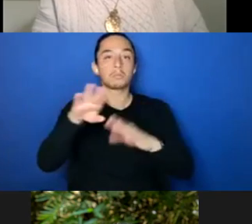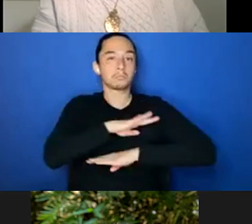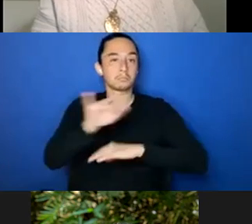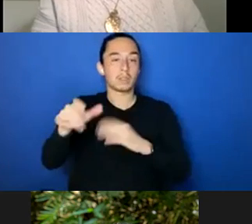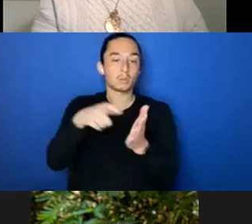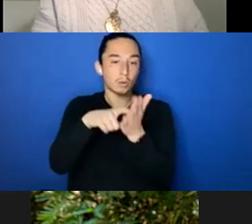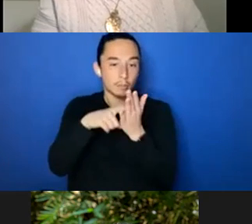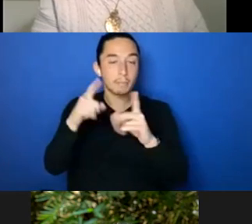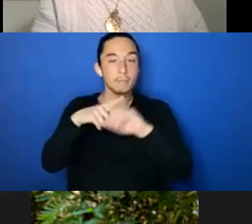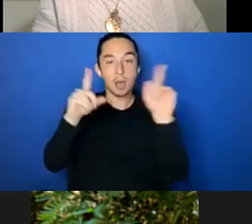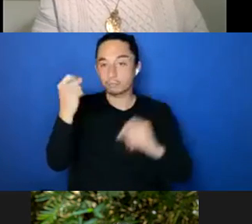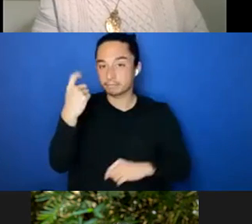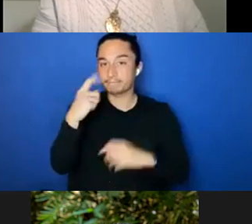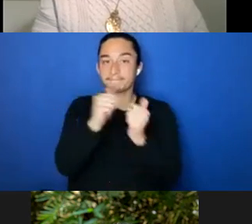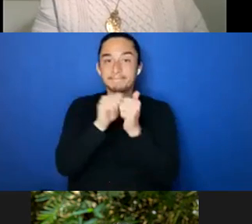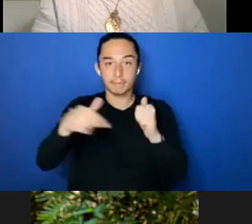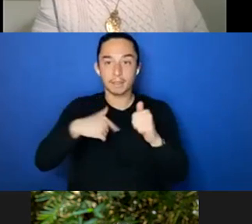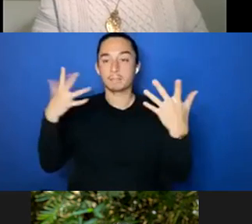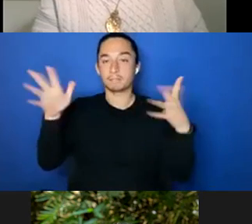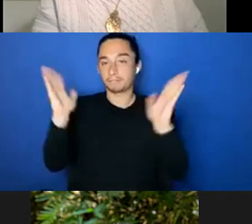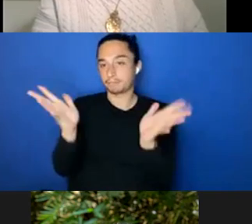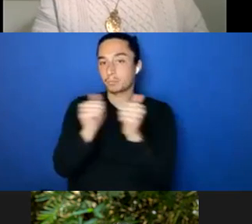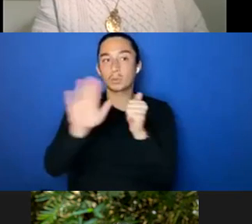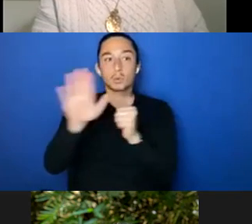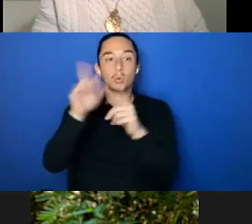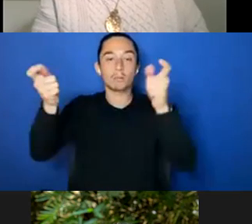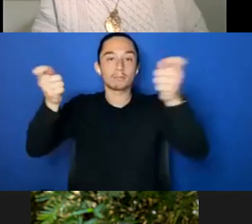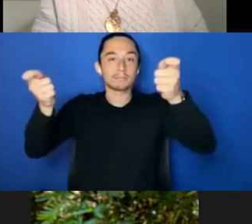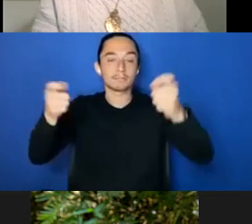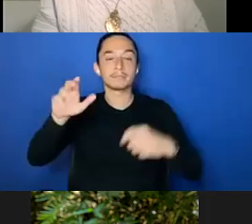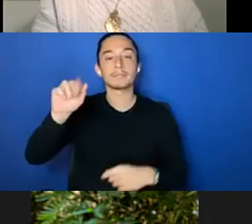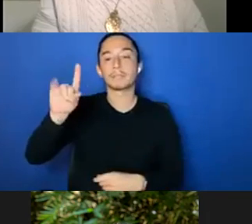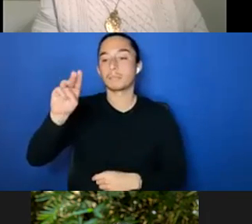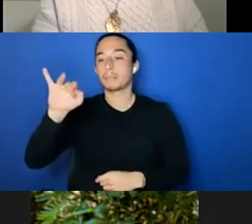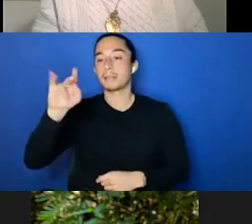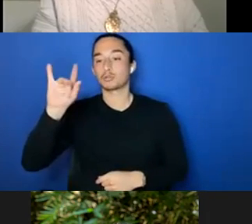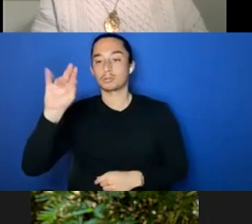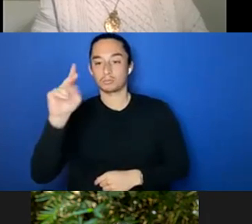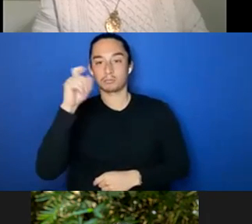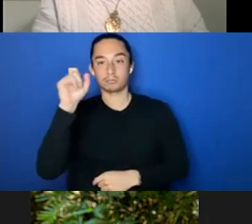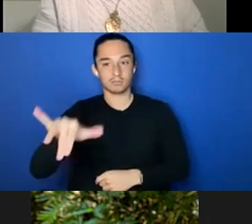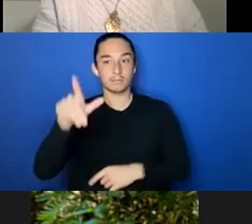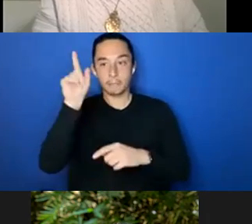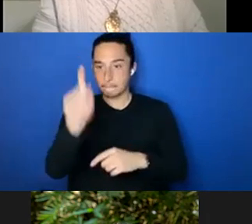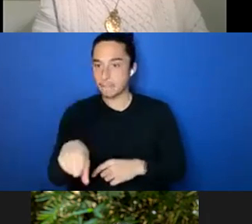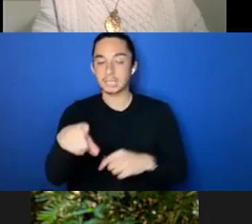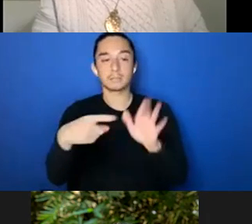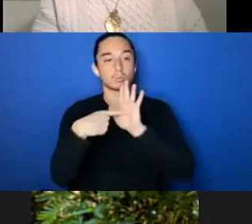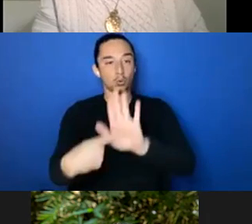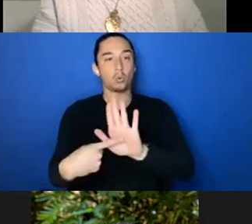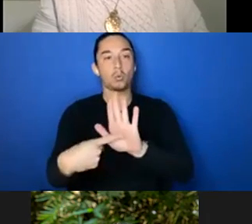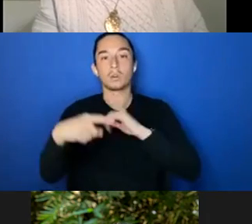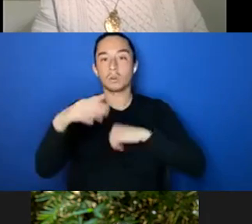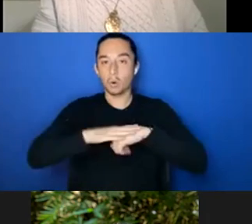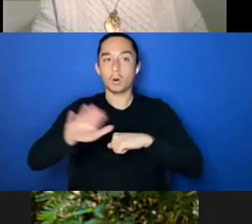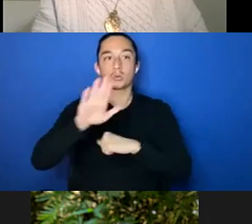Having said that, I did talk to your administration because that has to be reflected on your